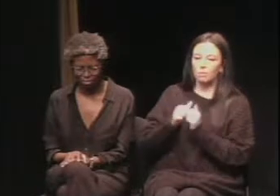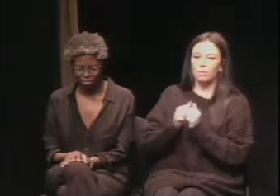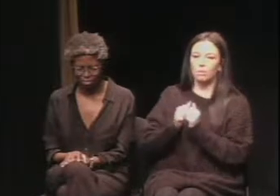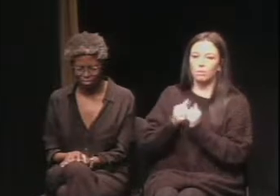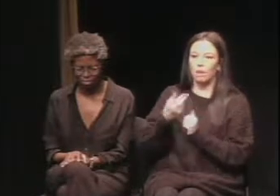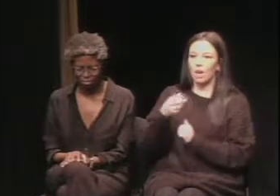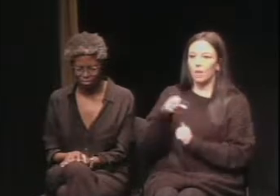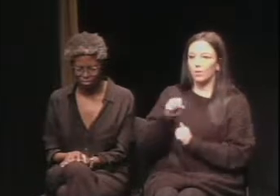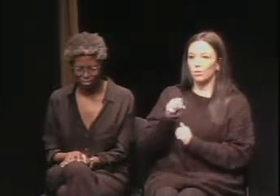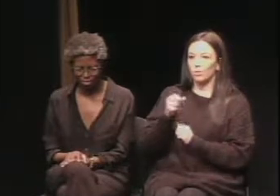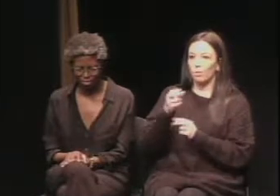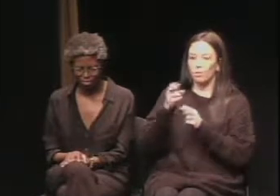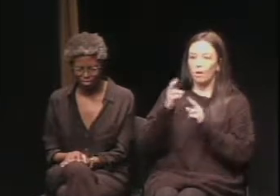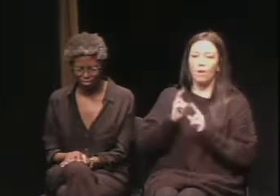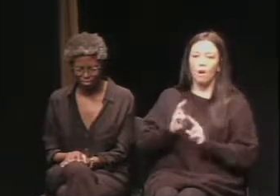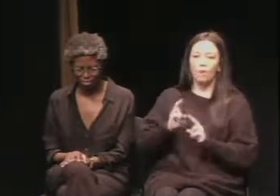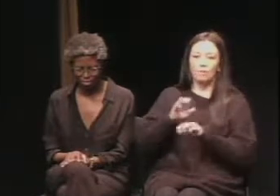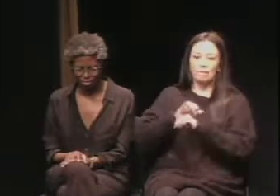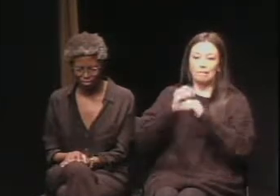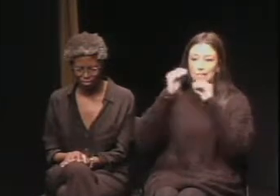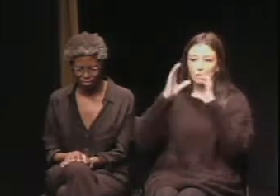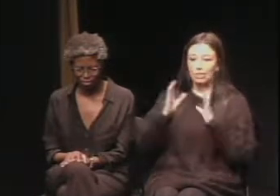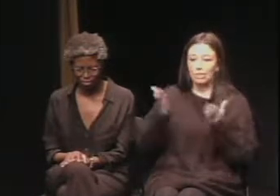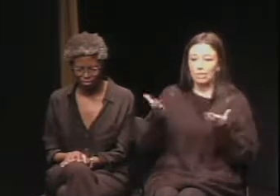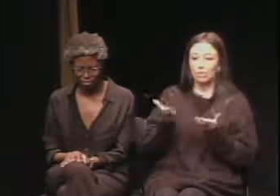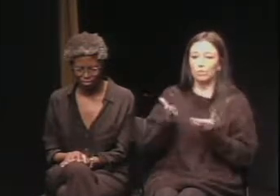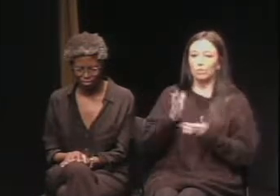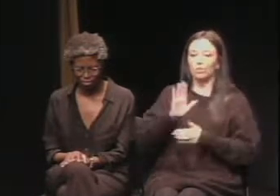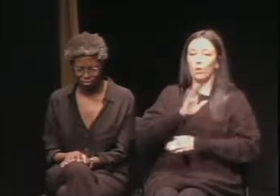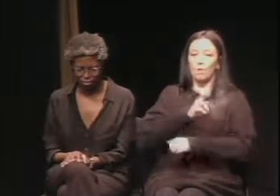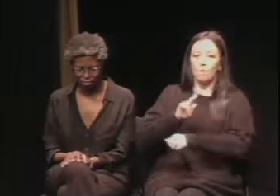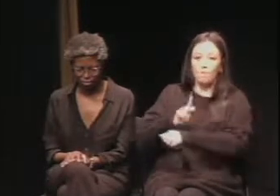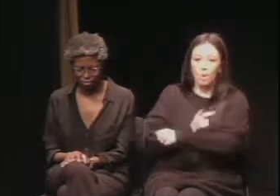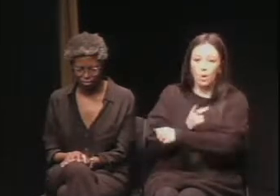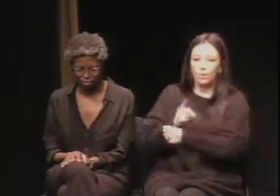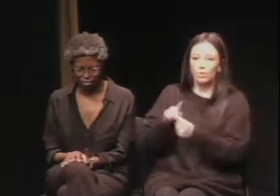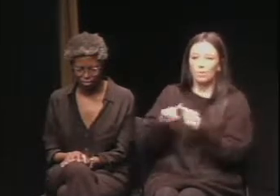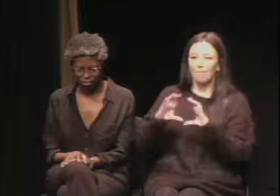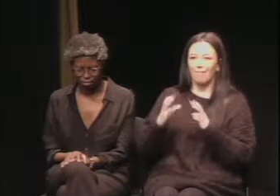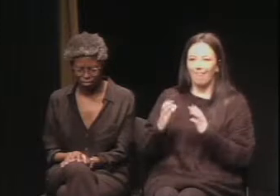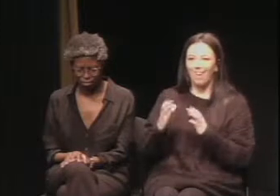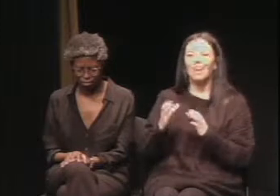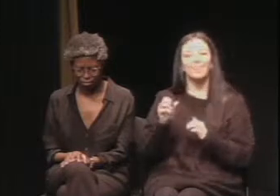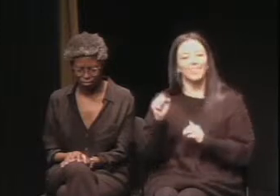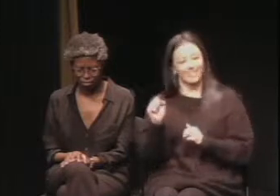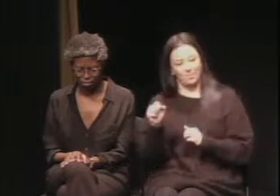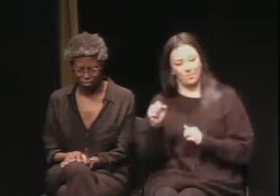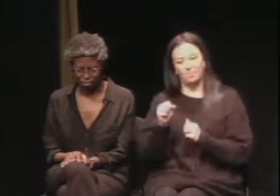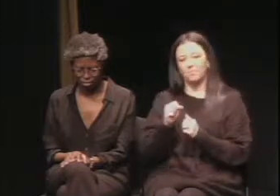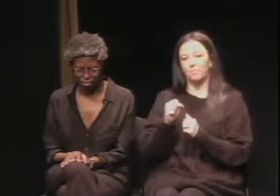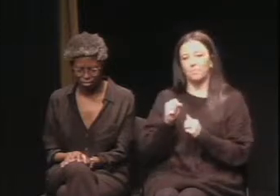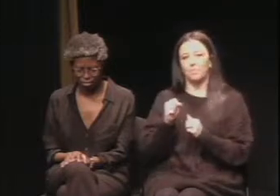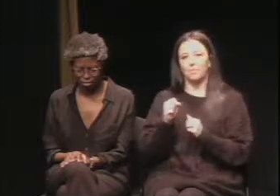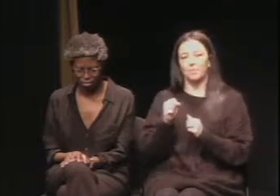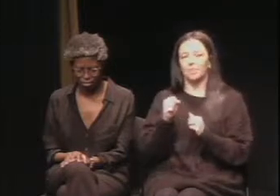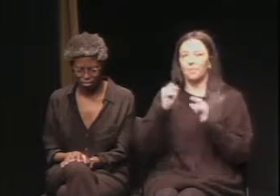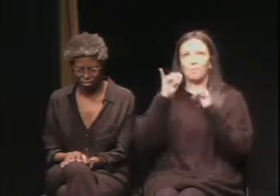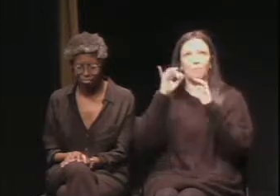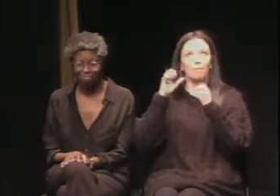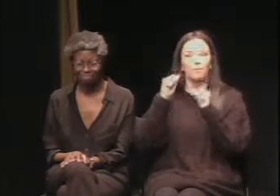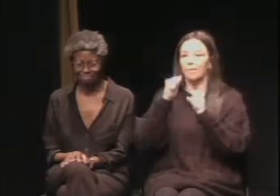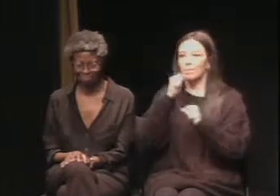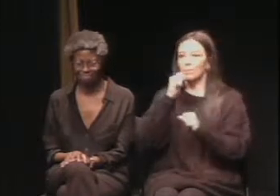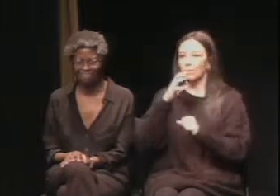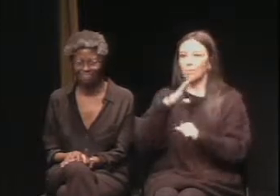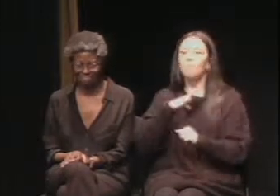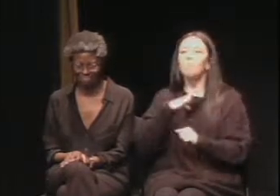honors English teacher introduces her poetry into the classroom. I love that. Yeah, and so. Phenomenal woman. Yeah, it was Phenomenal